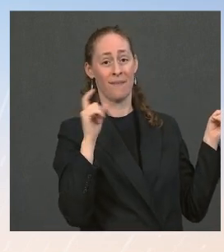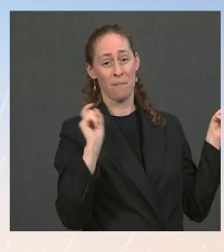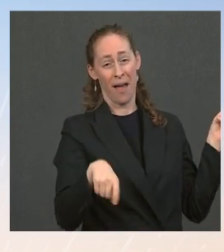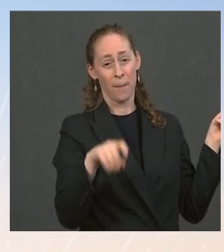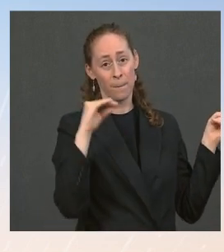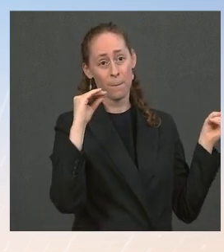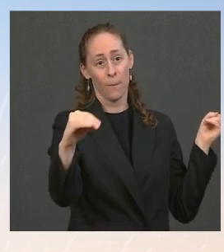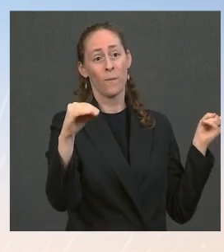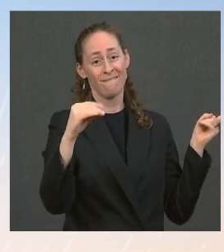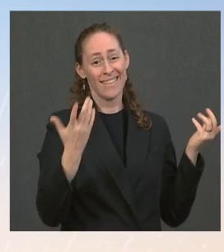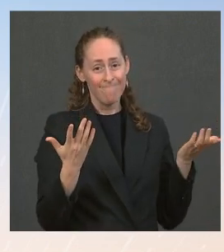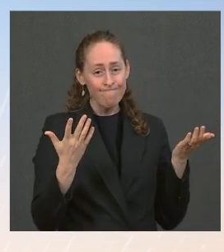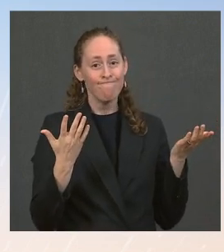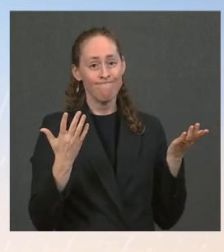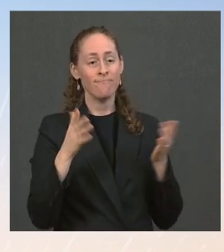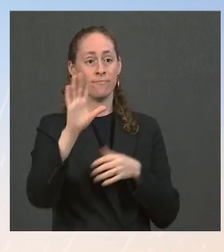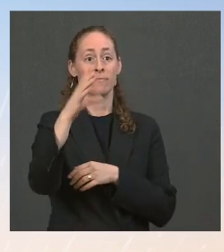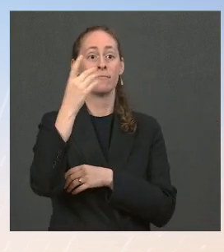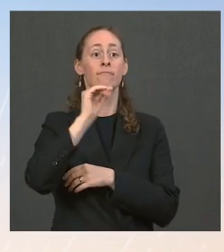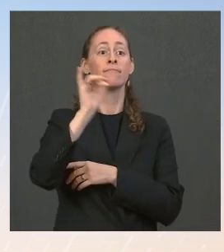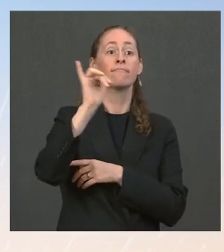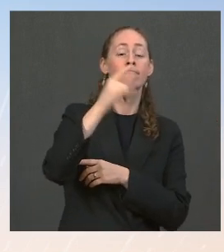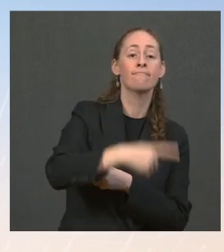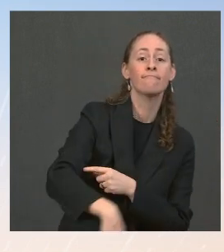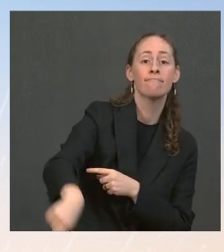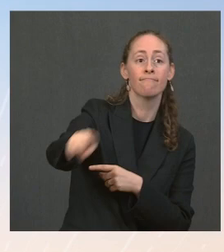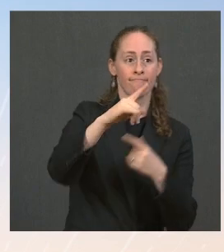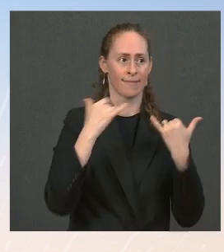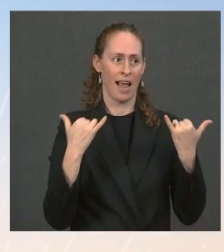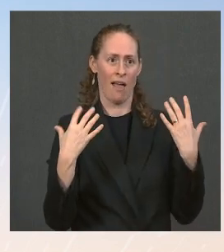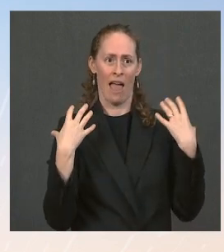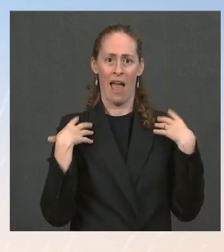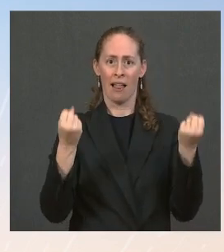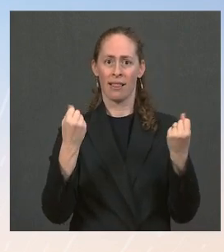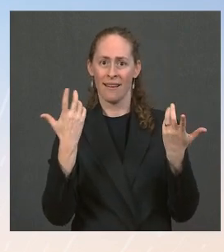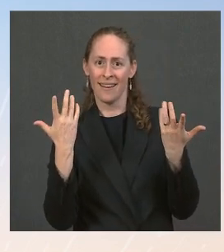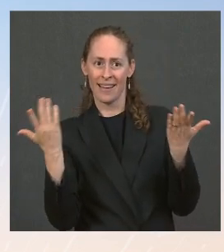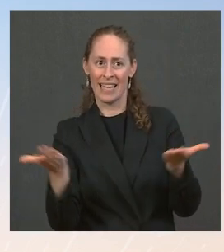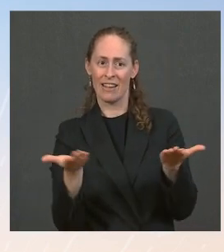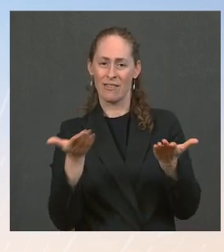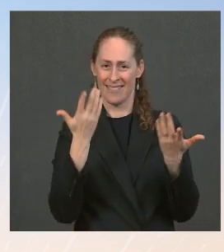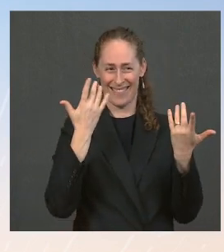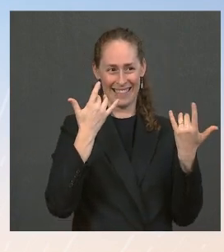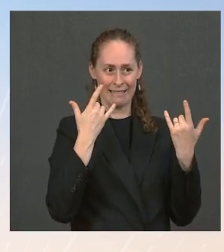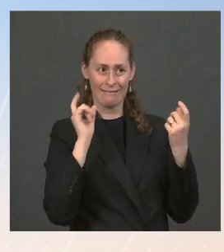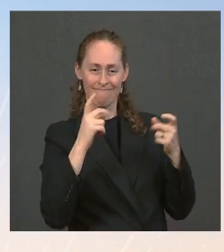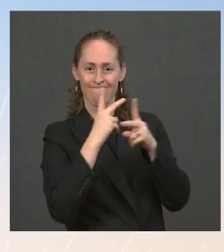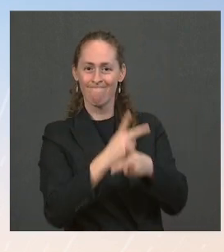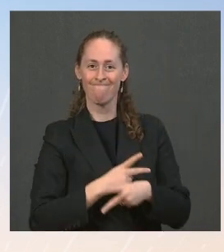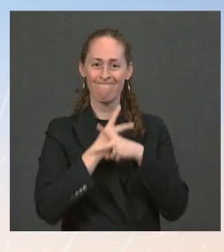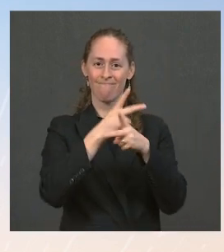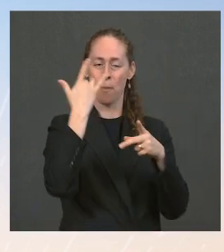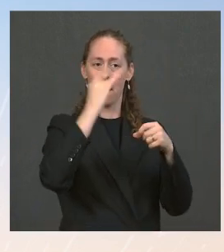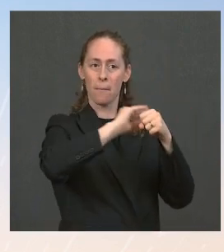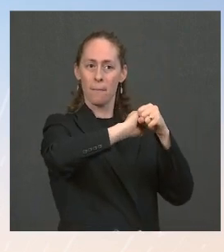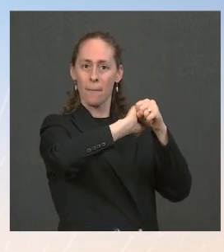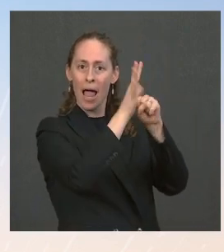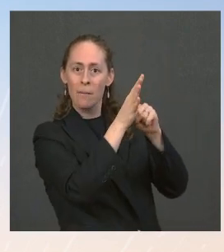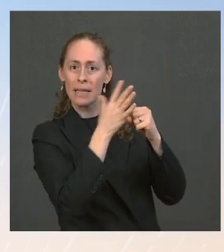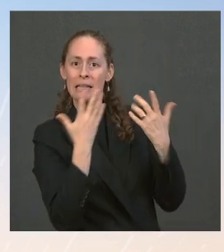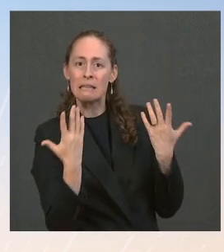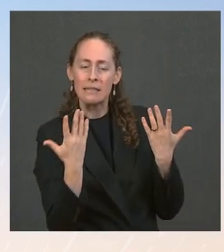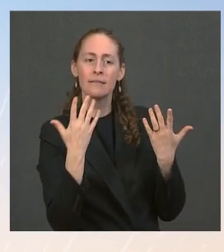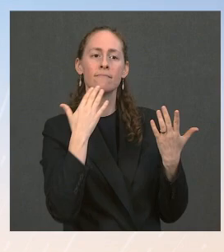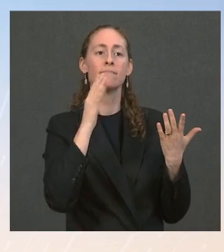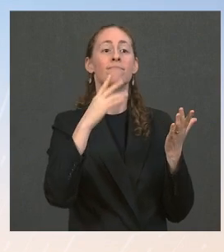also health conditions improving as we are in the middle of a pandemic. And we are continuing to expel people coming from a range